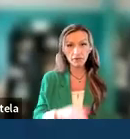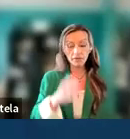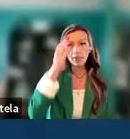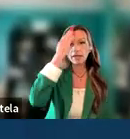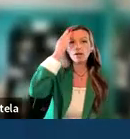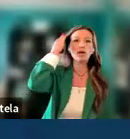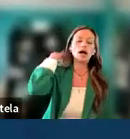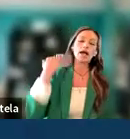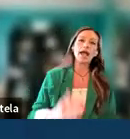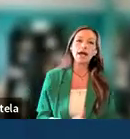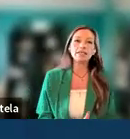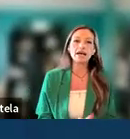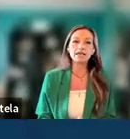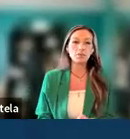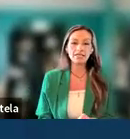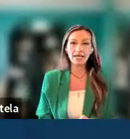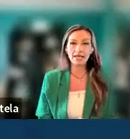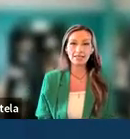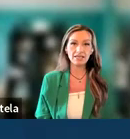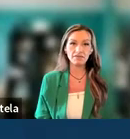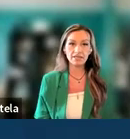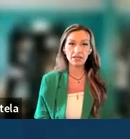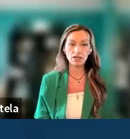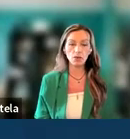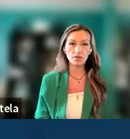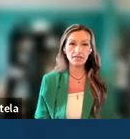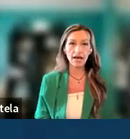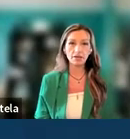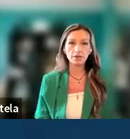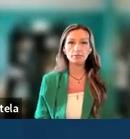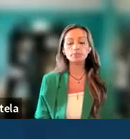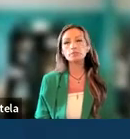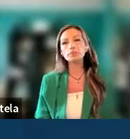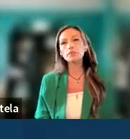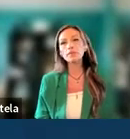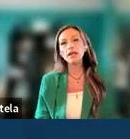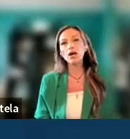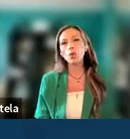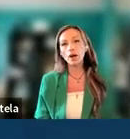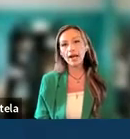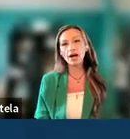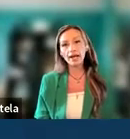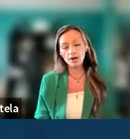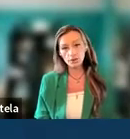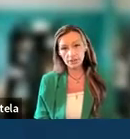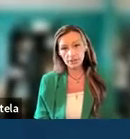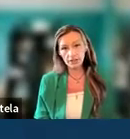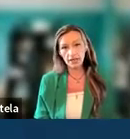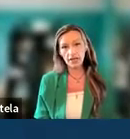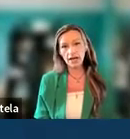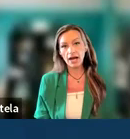self. And I spent 10 days in a facility north of Seattle. When I got